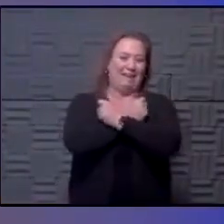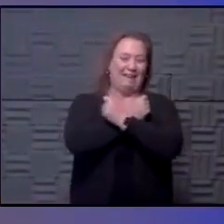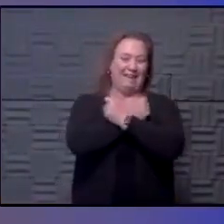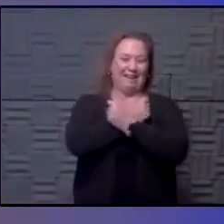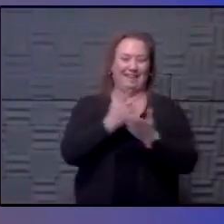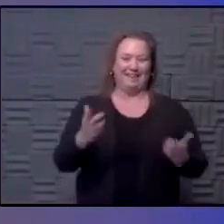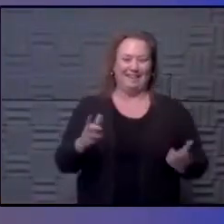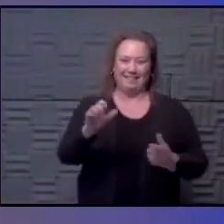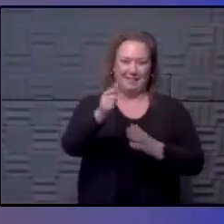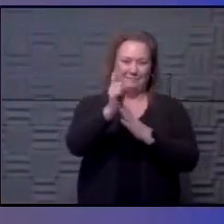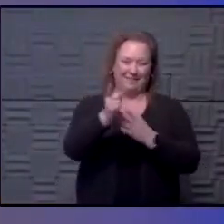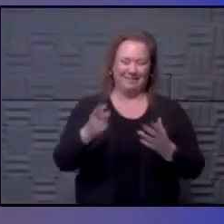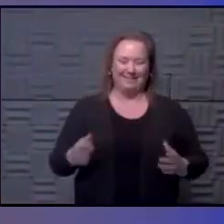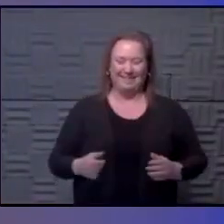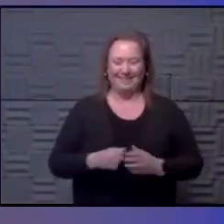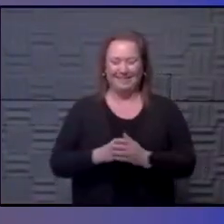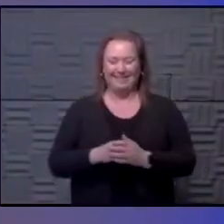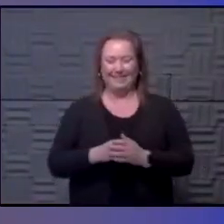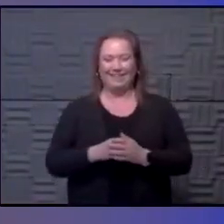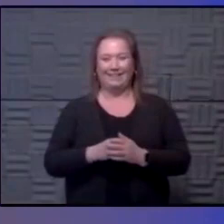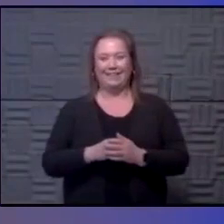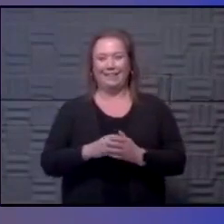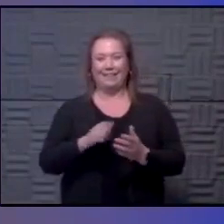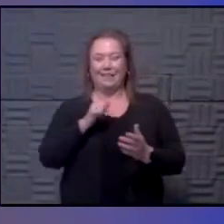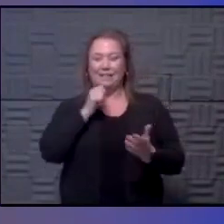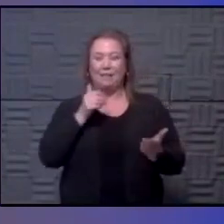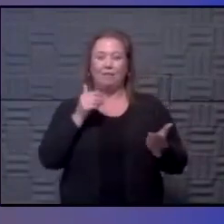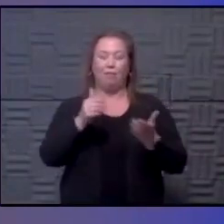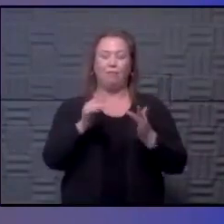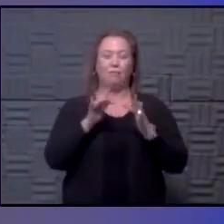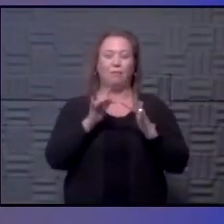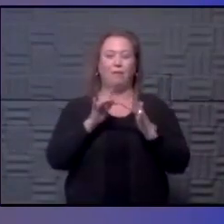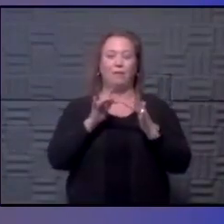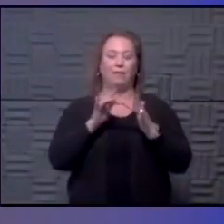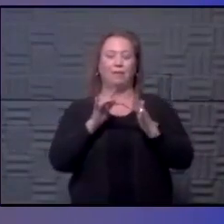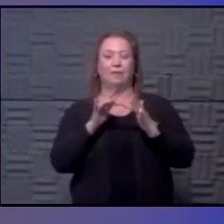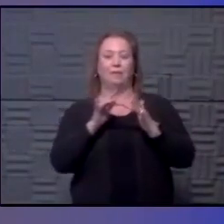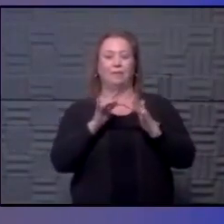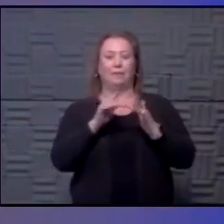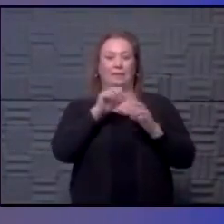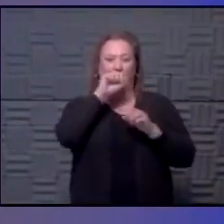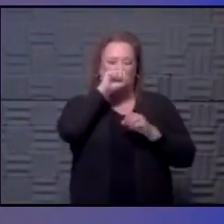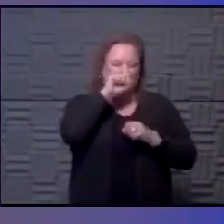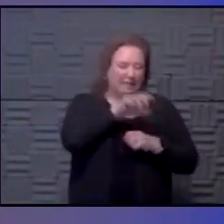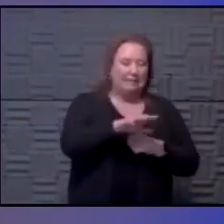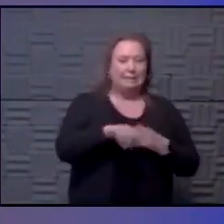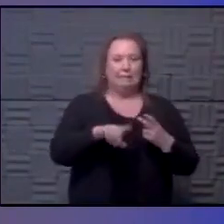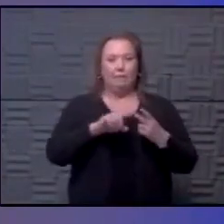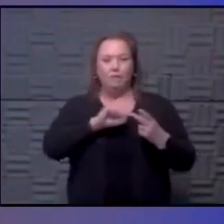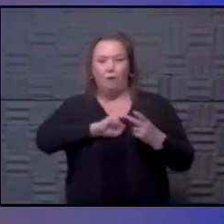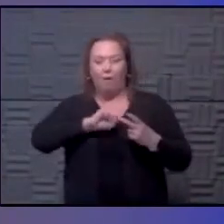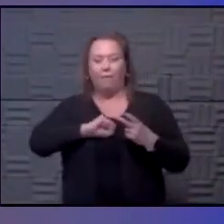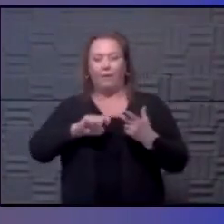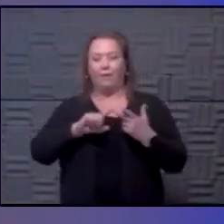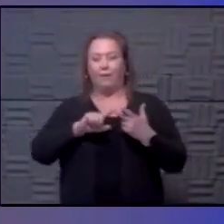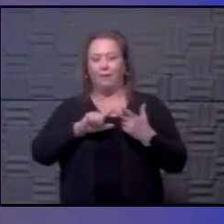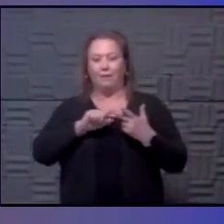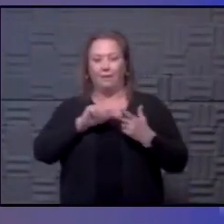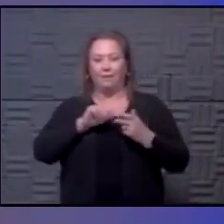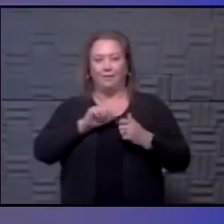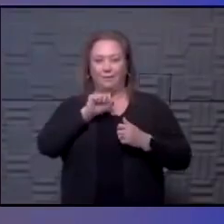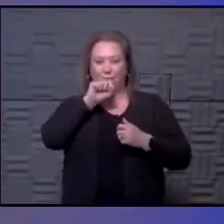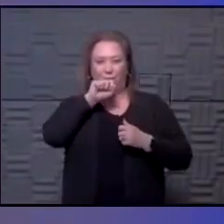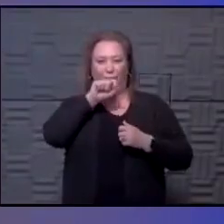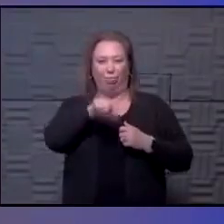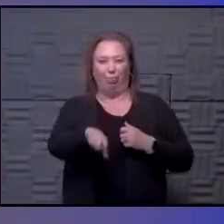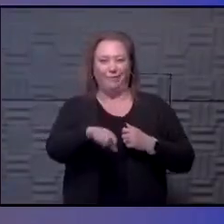just a hug. Let's be honest here. You wouldn't be a close contact unless you're like sneezing, coughing, right, transmitting